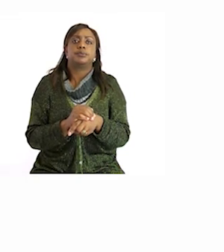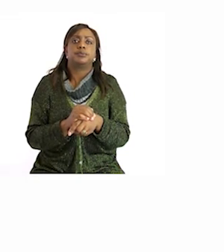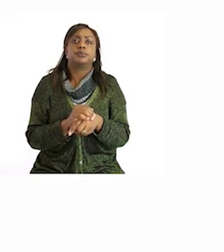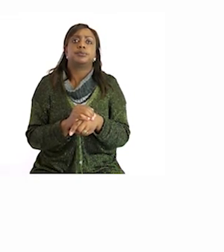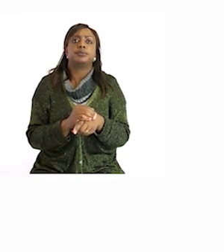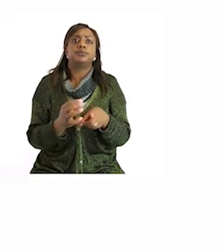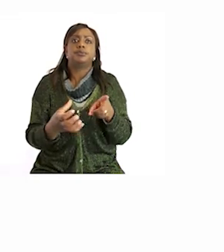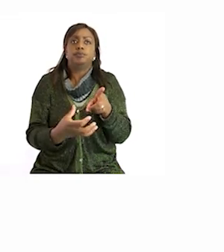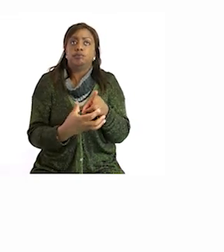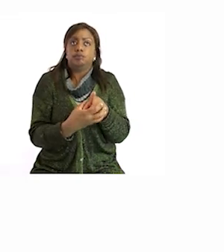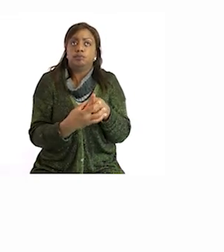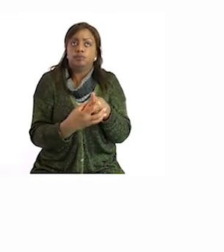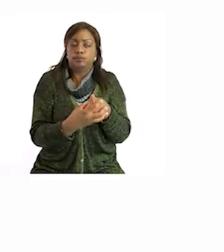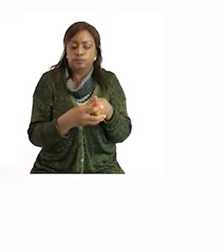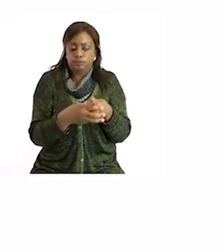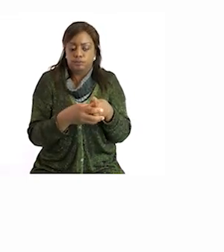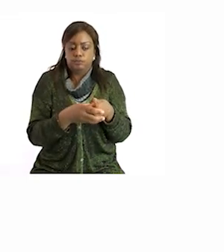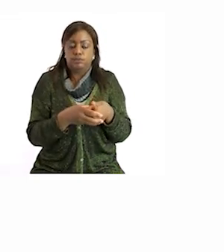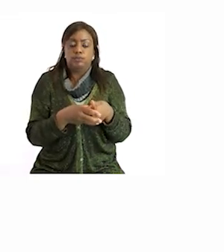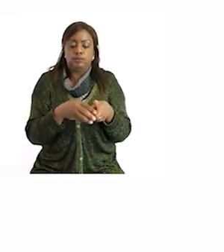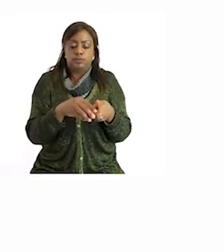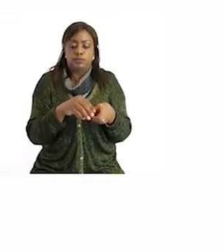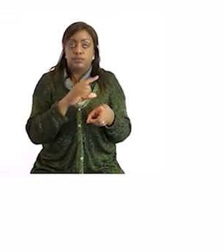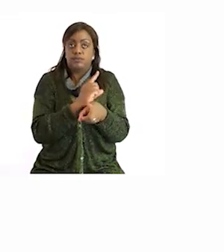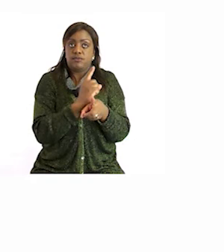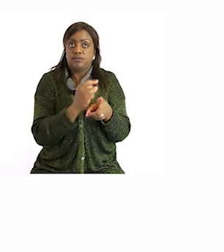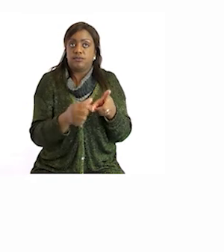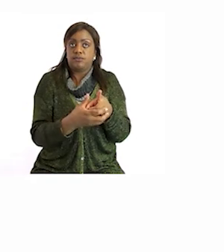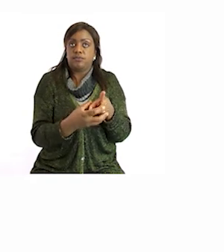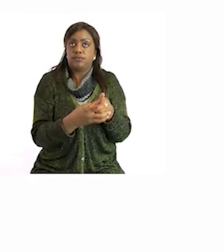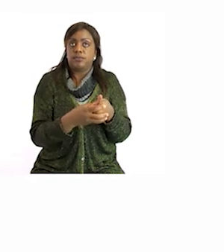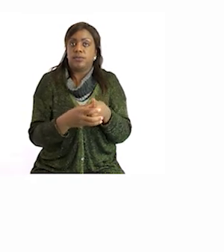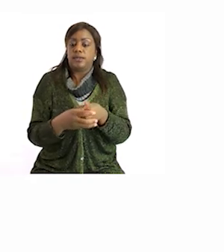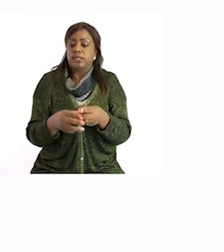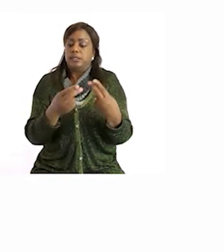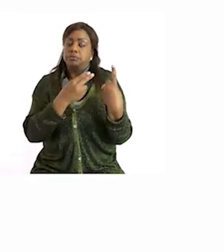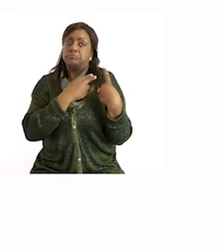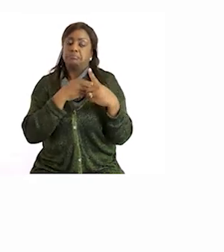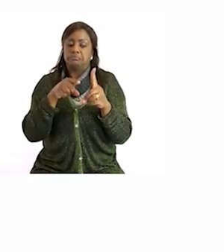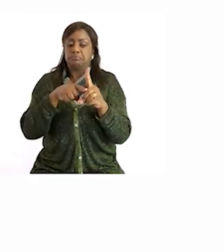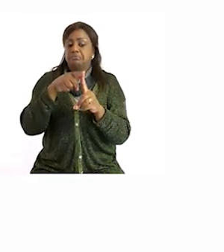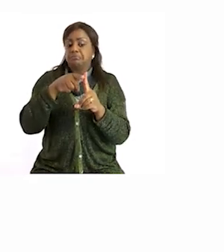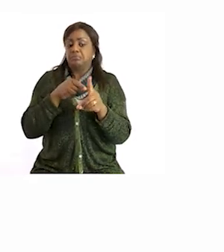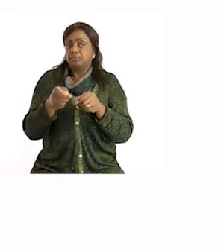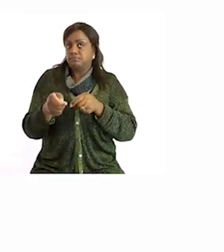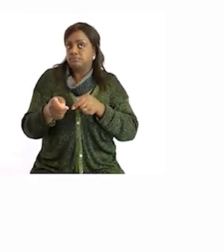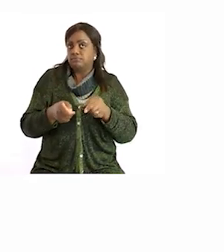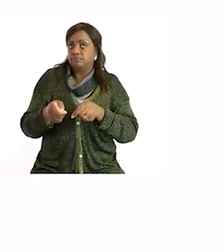To begin with, the scrotum. The scrotum is responsible for temperature